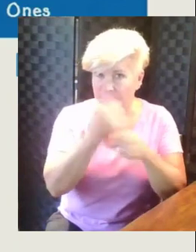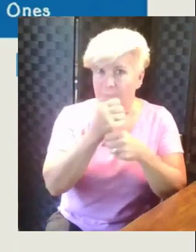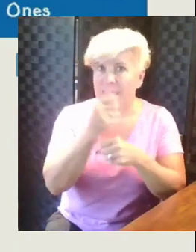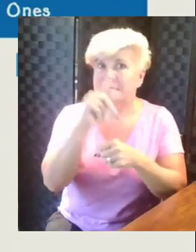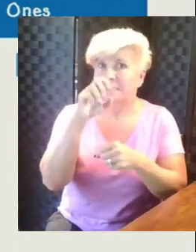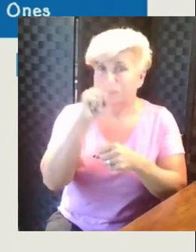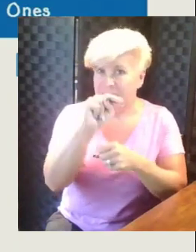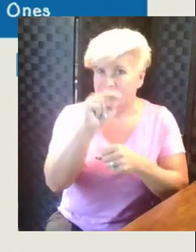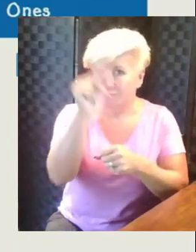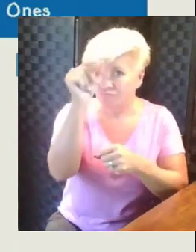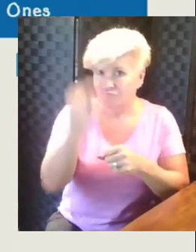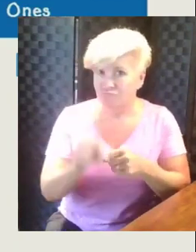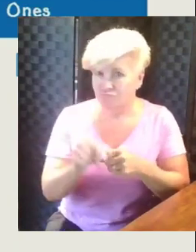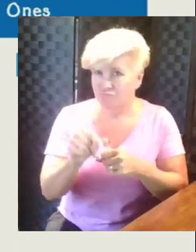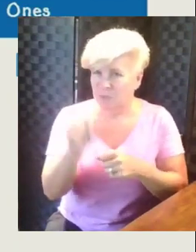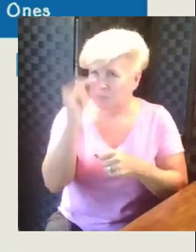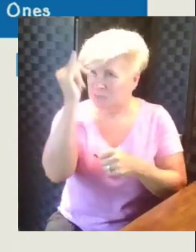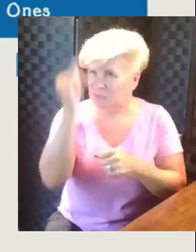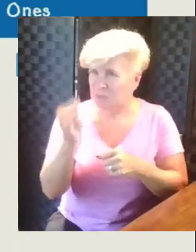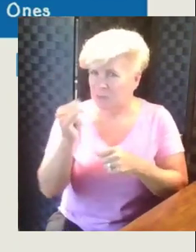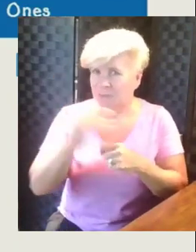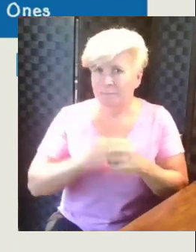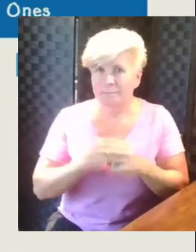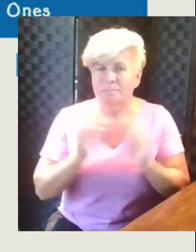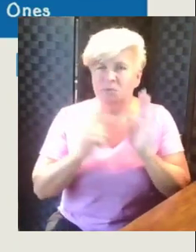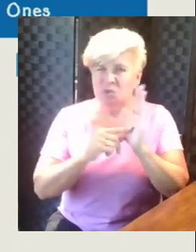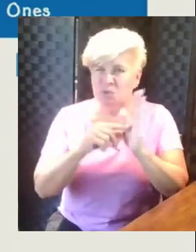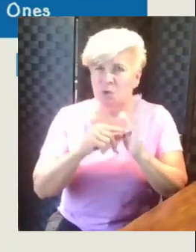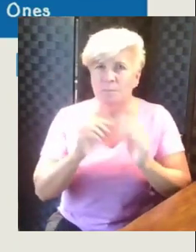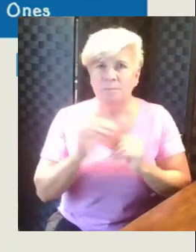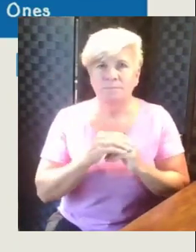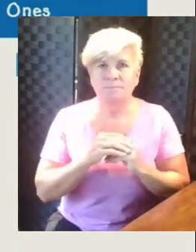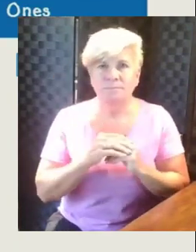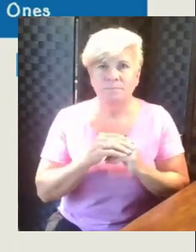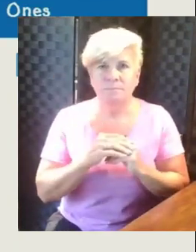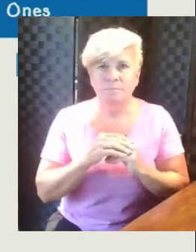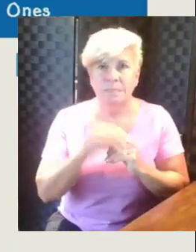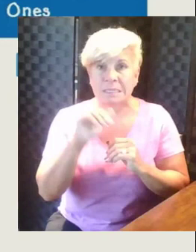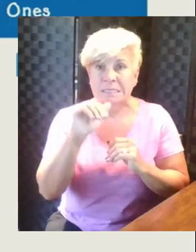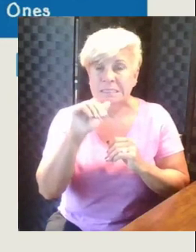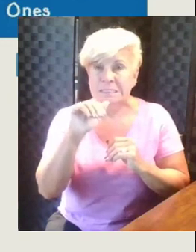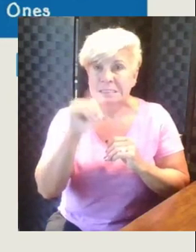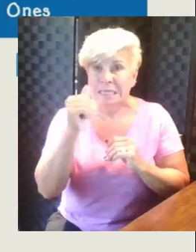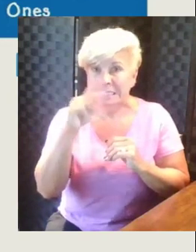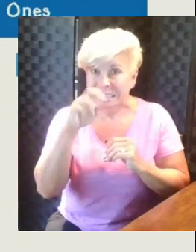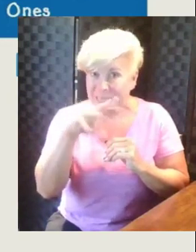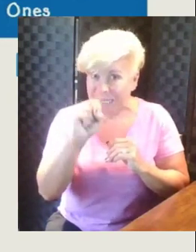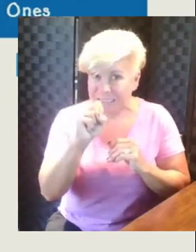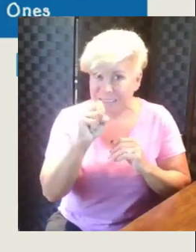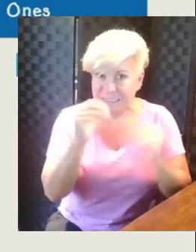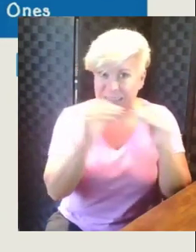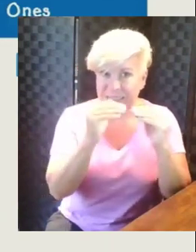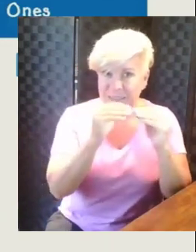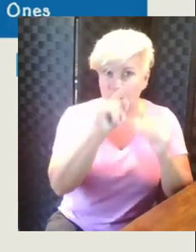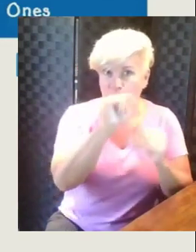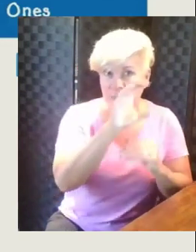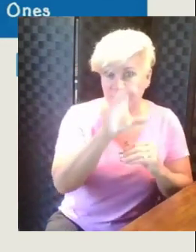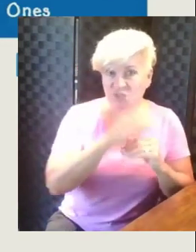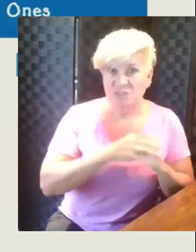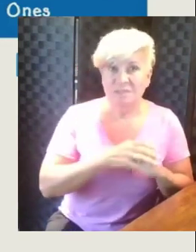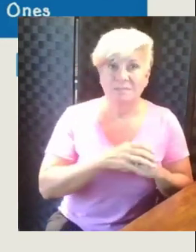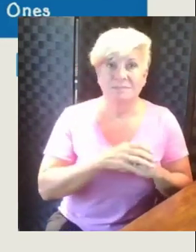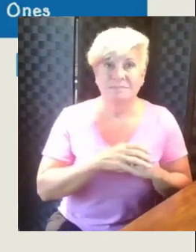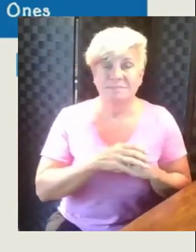10. Just draw a quick line to show 10. 10 tens makes